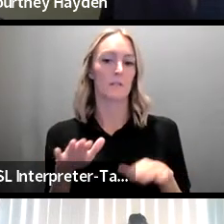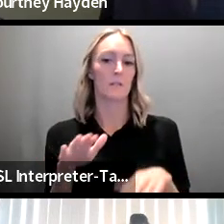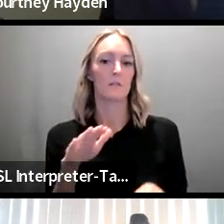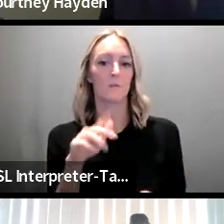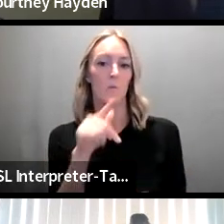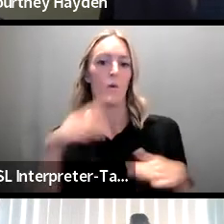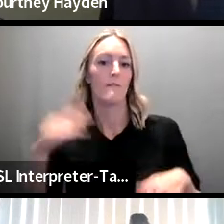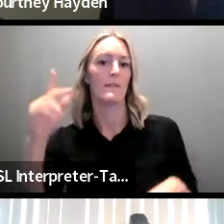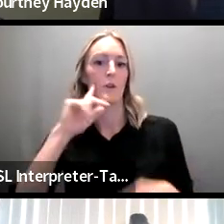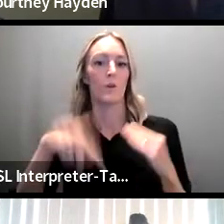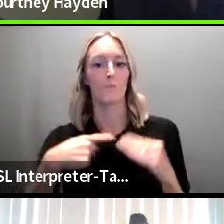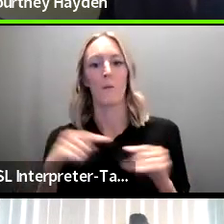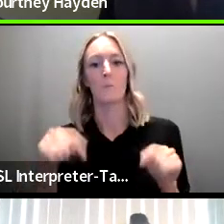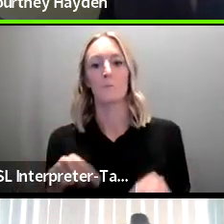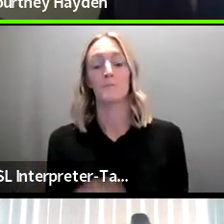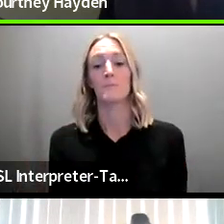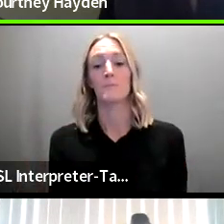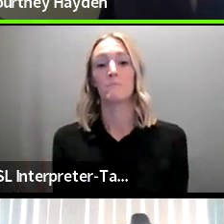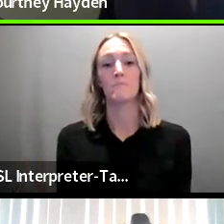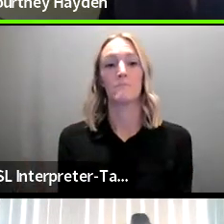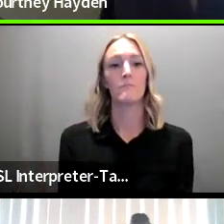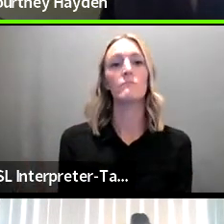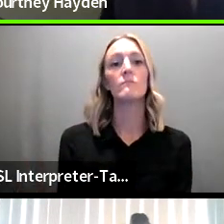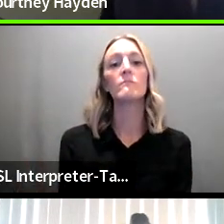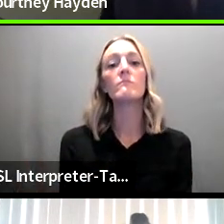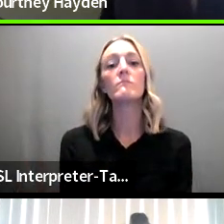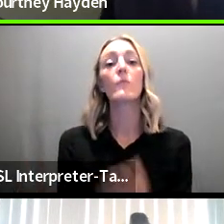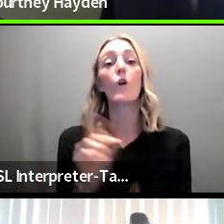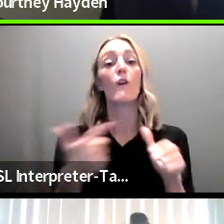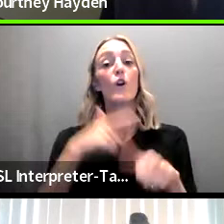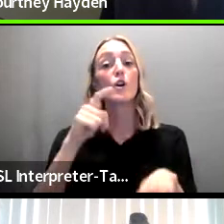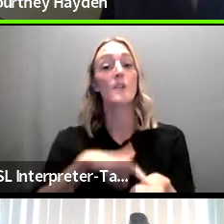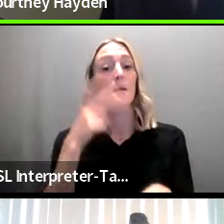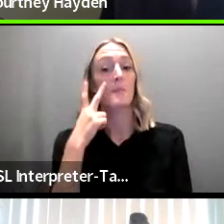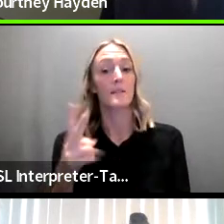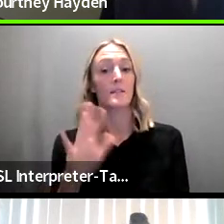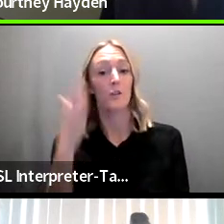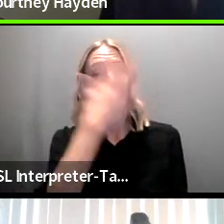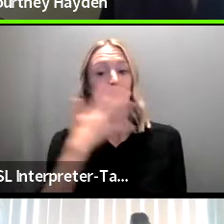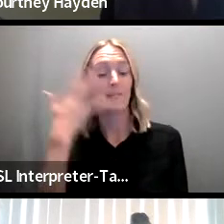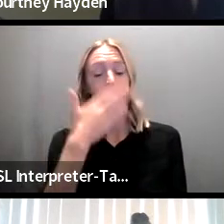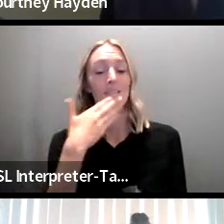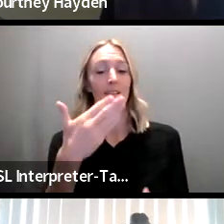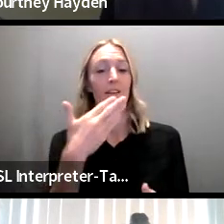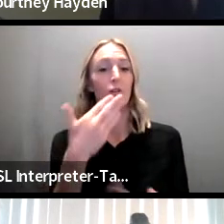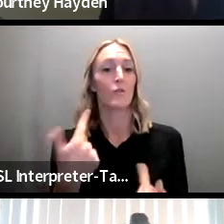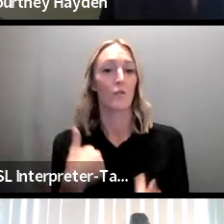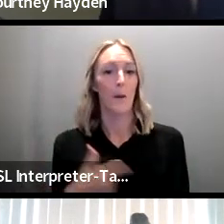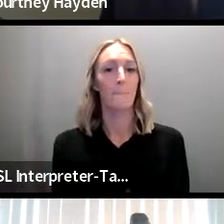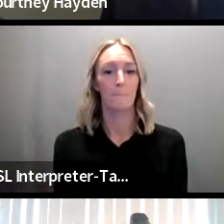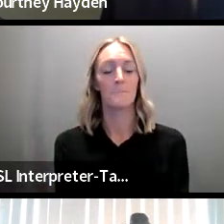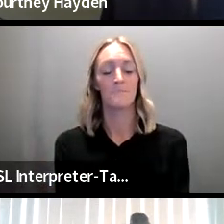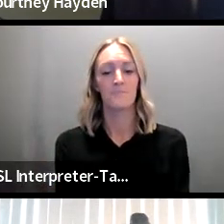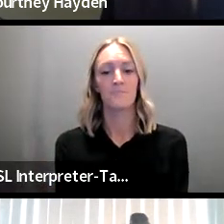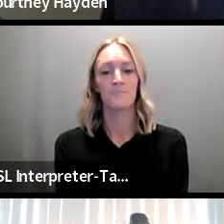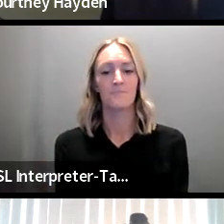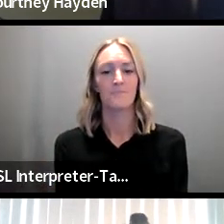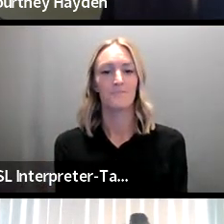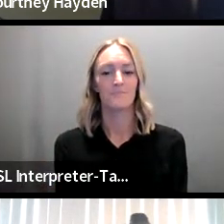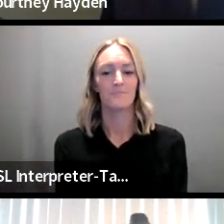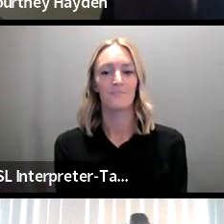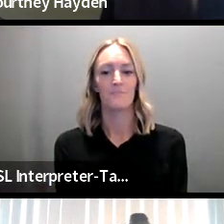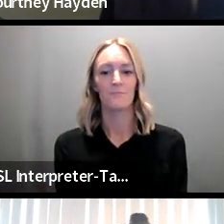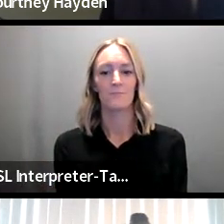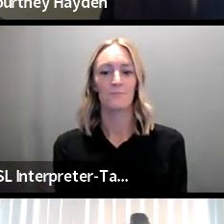it. Dan, this is the first time I'm seeing your face. Thank you for attending. Great to see you. Thank you.